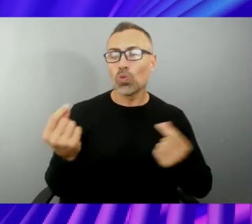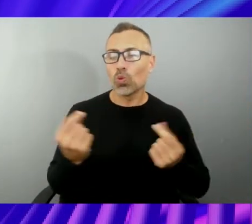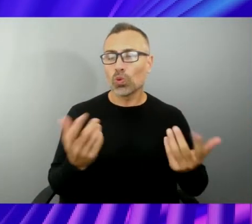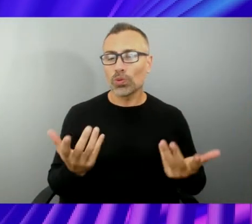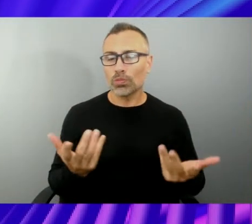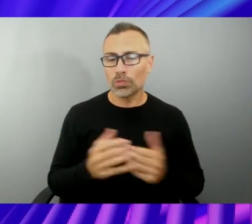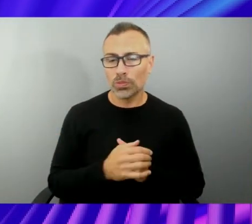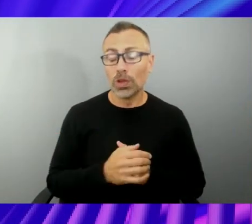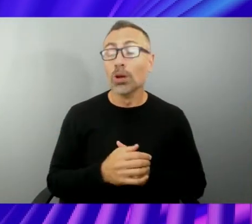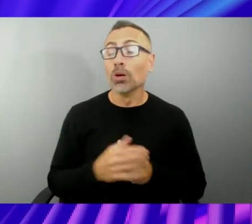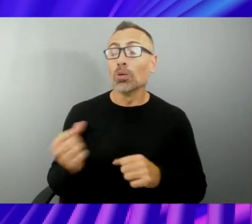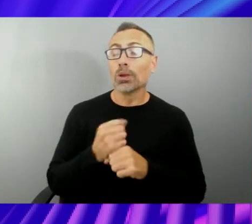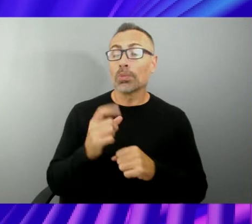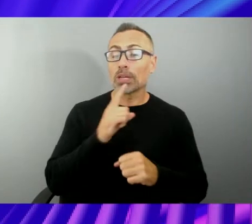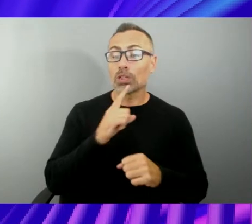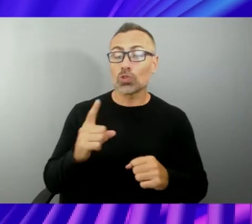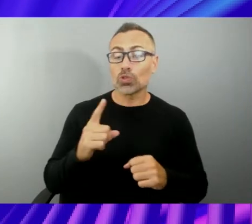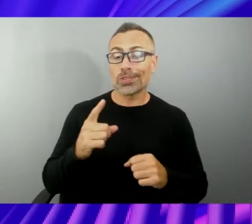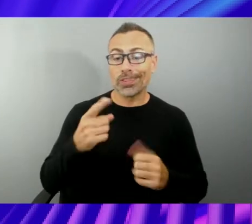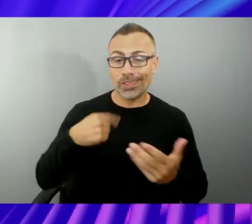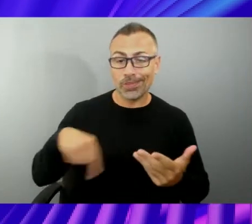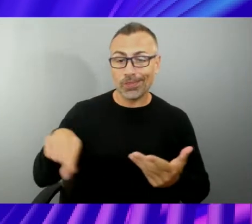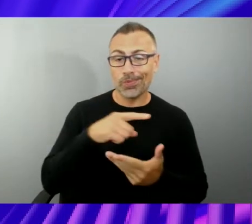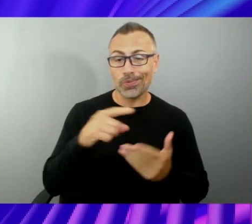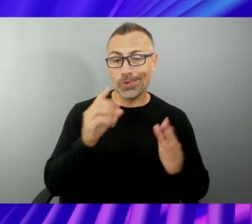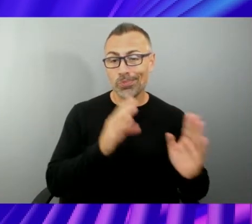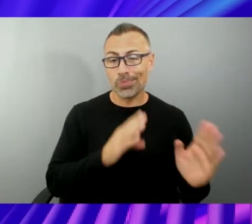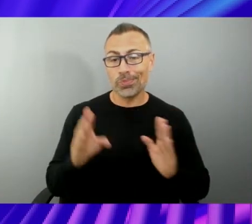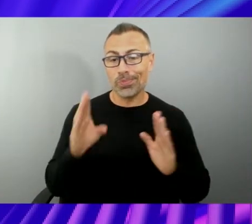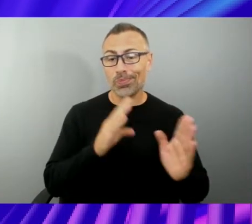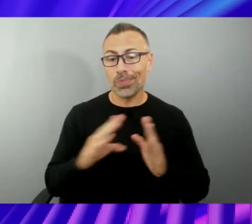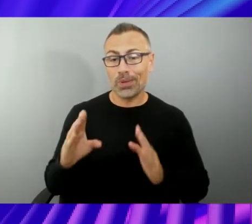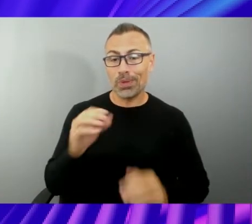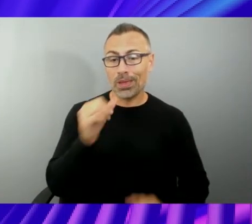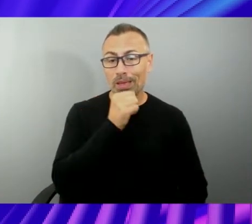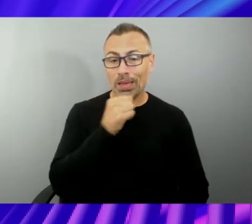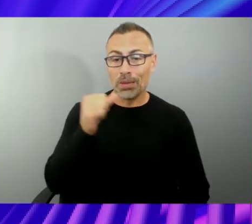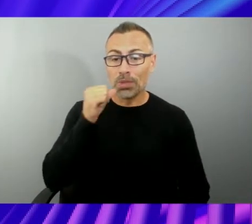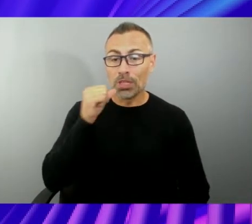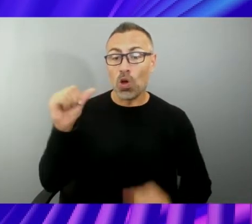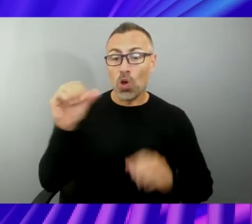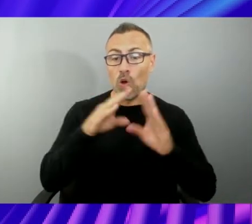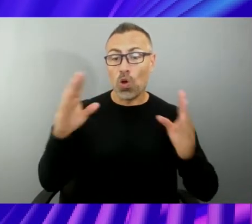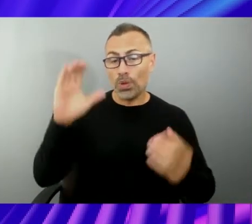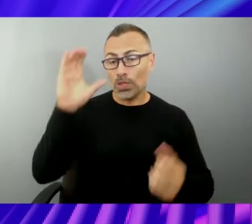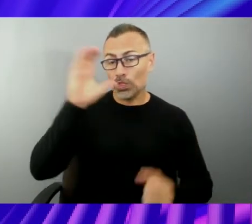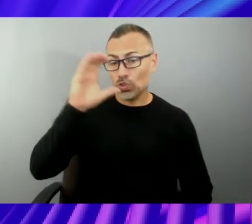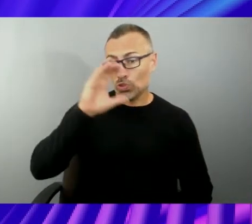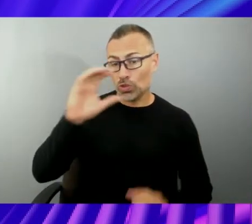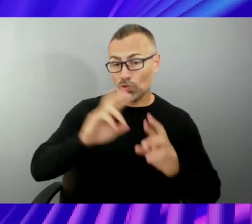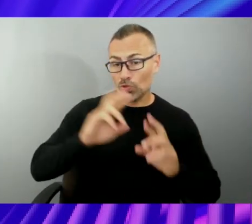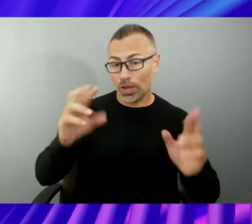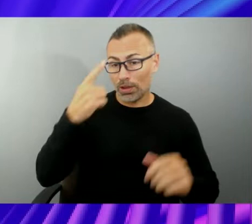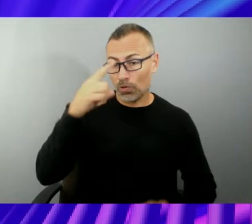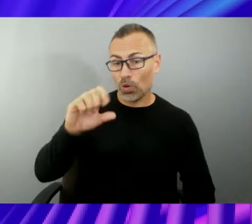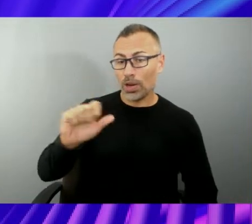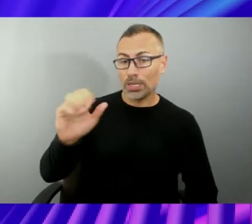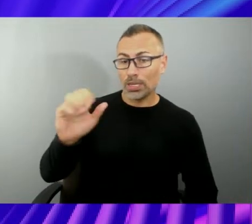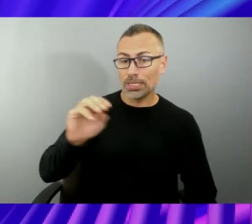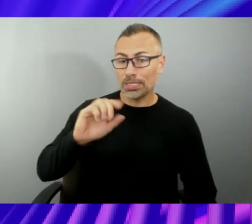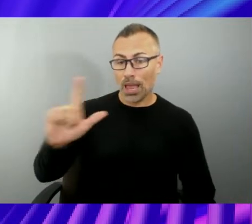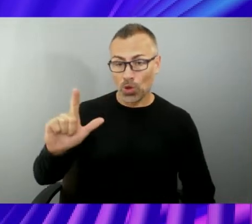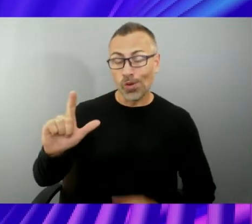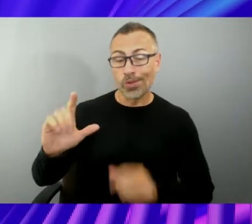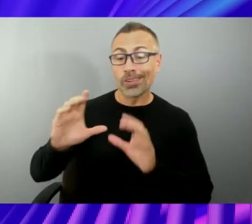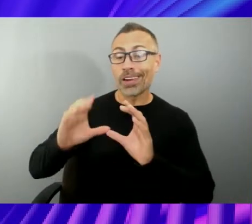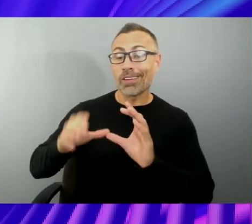to make sure that we prepare Amazon OpenSearch ready for SAML configuration. Okay. So what we'll do,